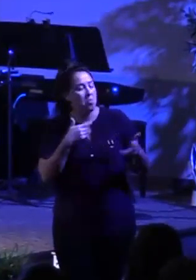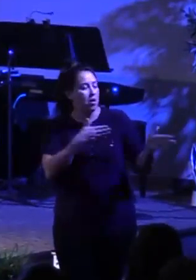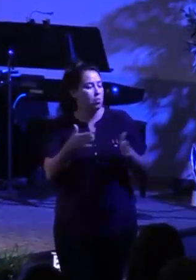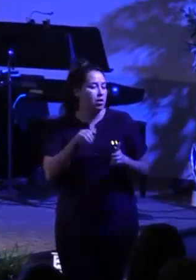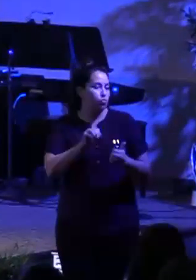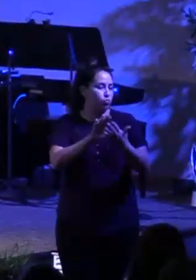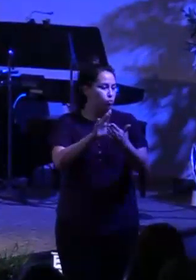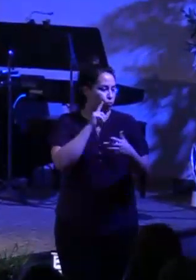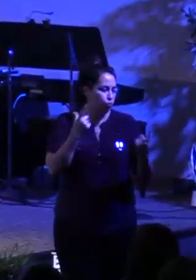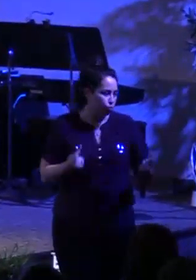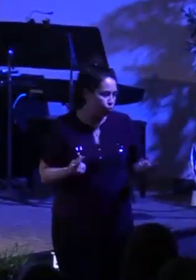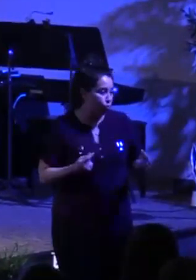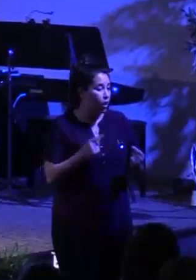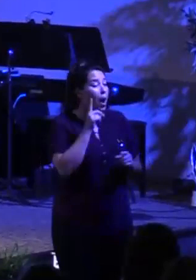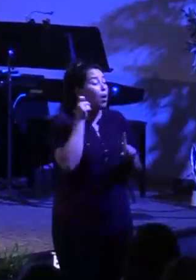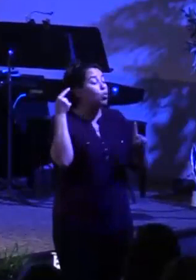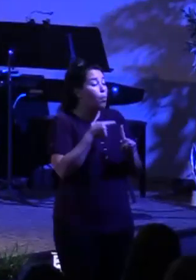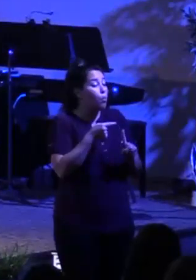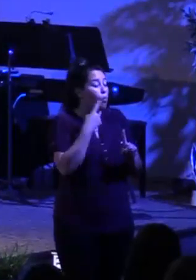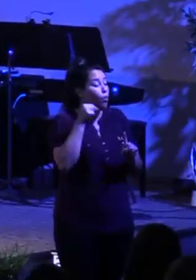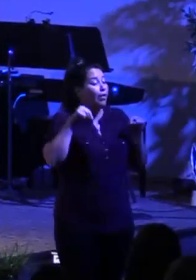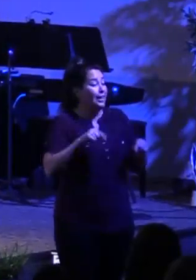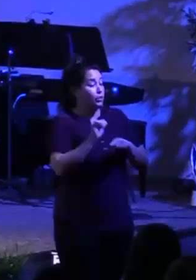purpose for this is to actually